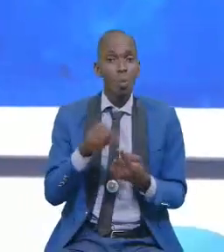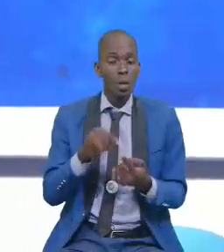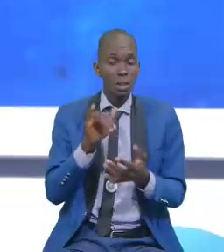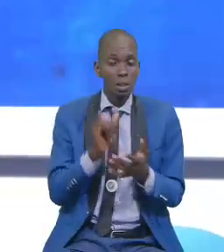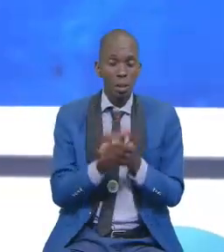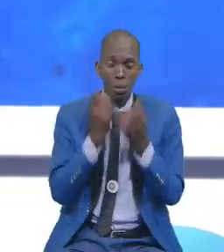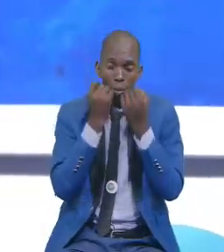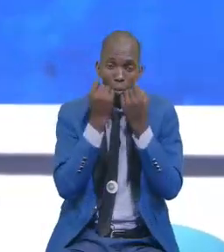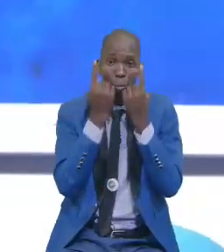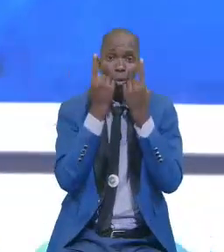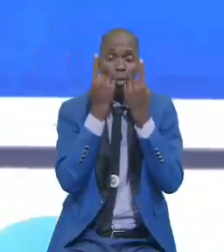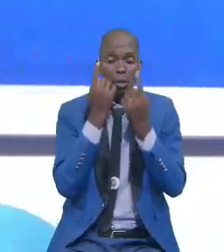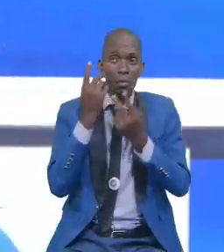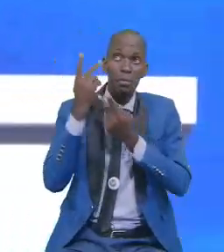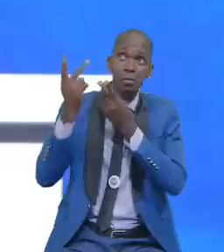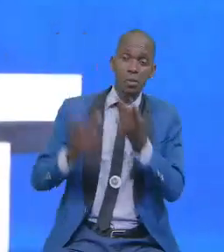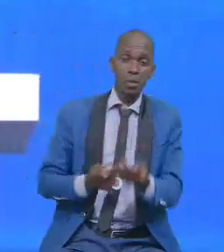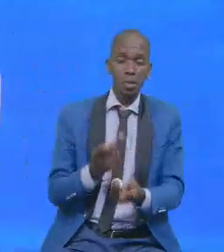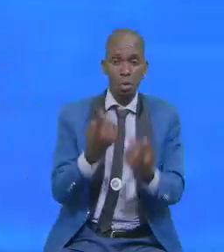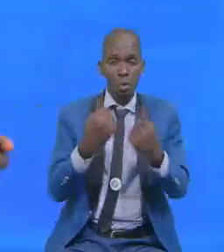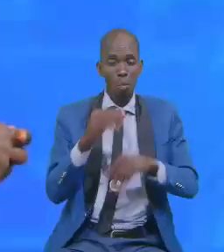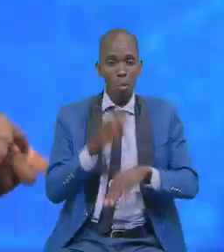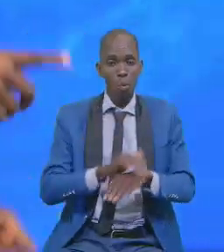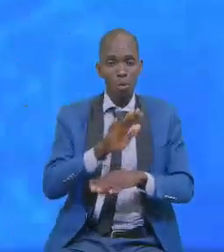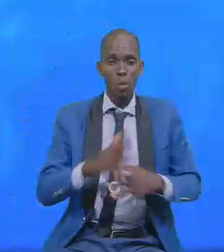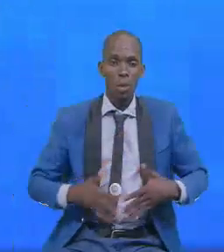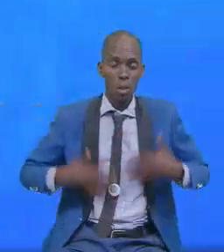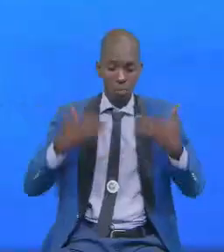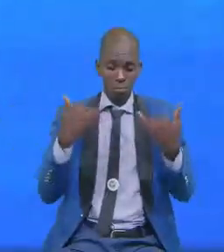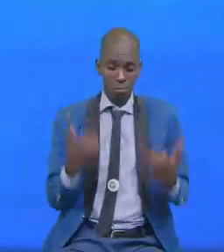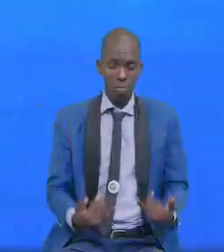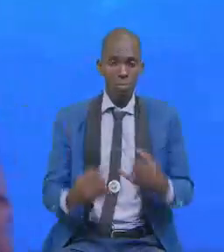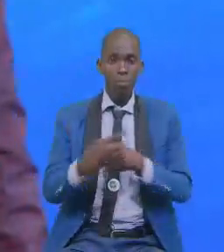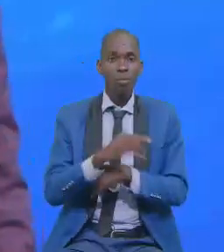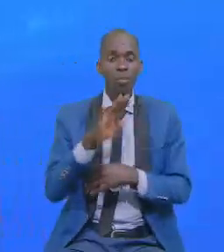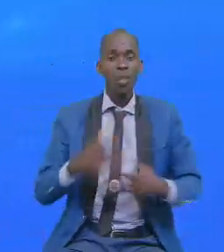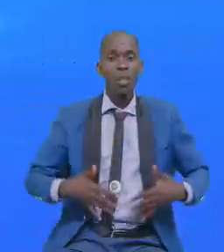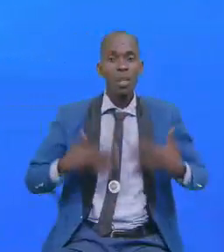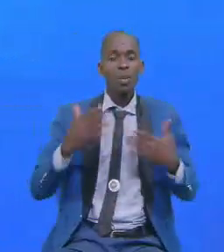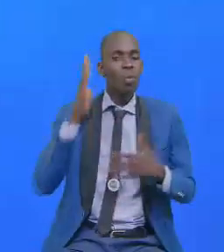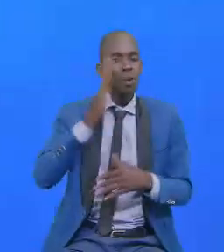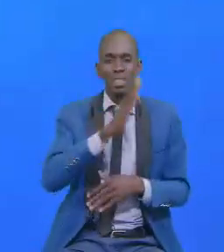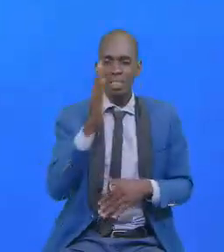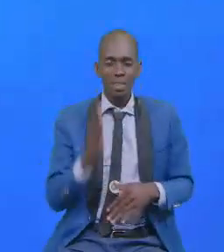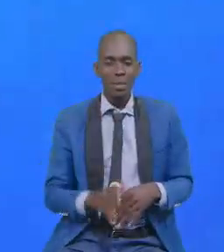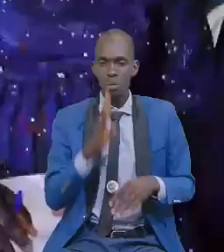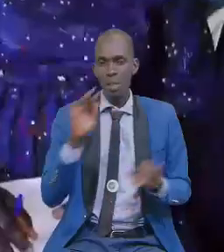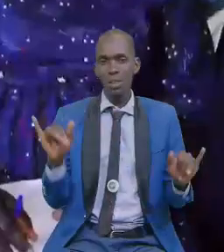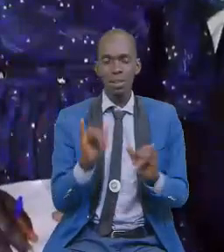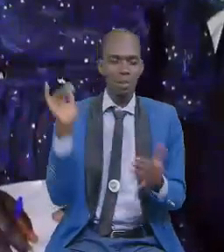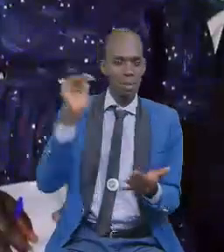awakening visitation comes upon your life today, your life will never be the same